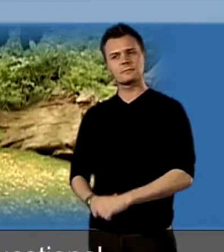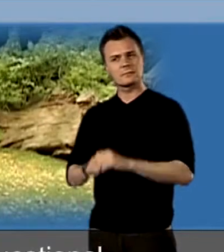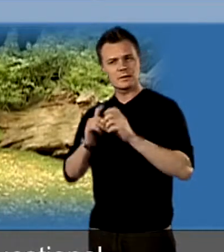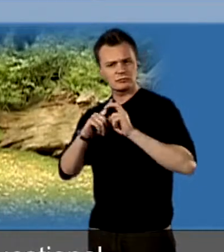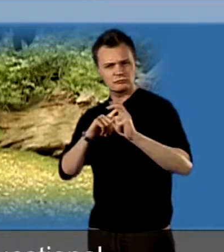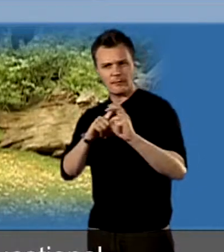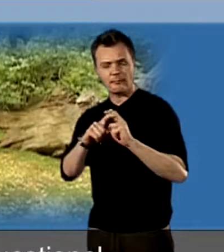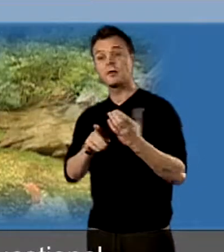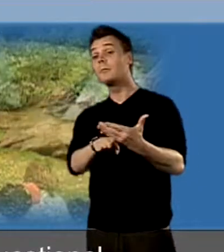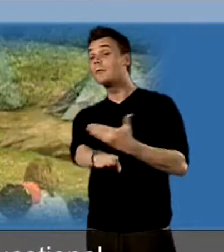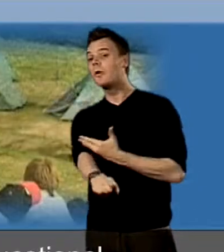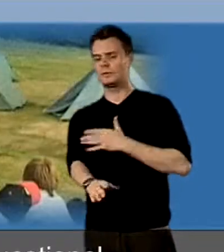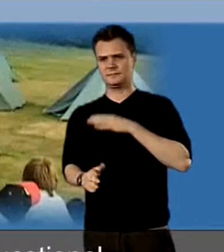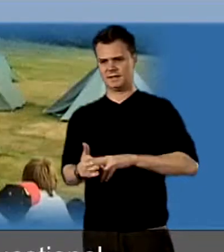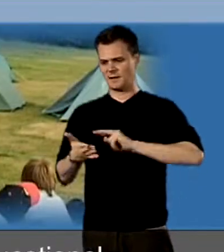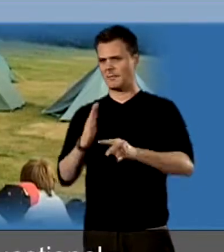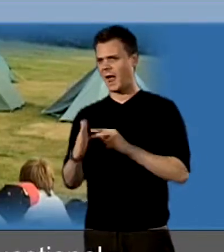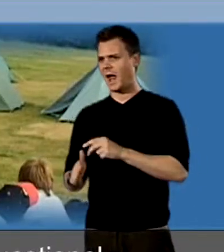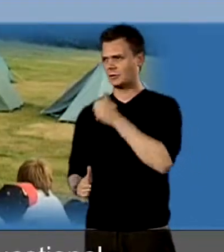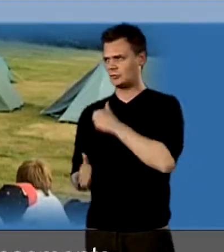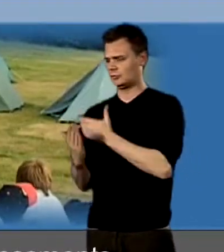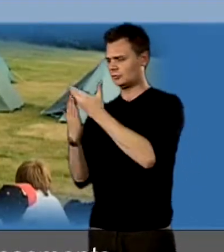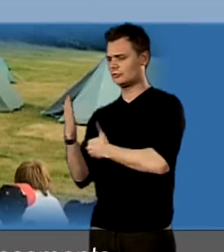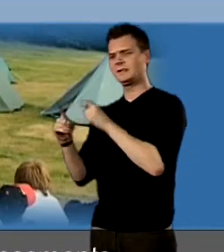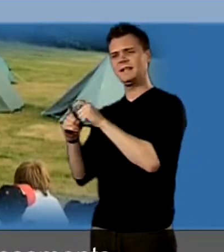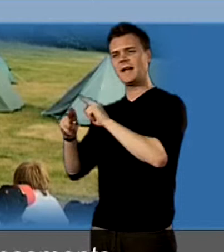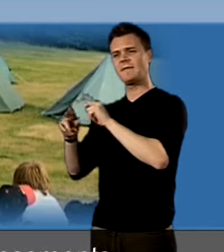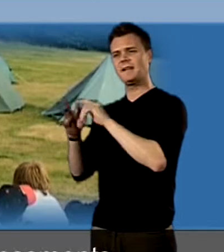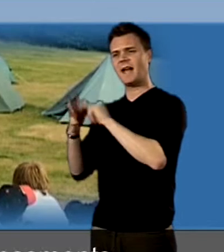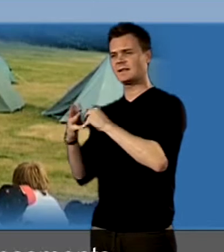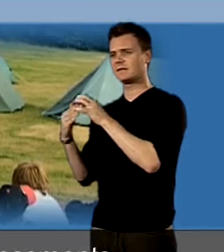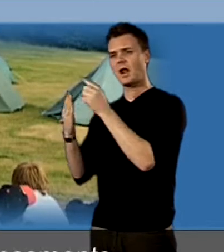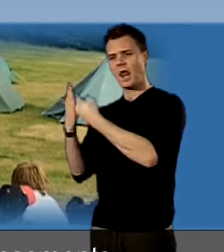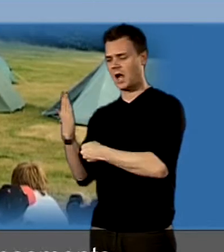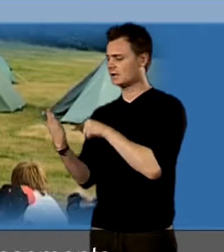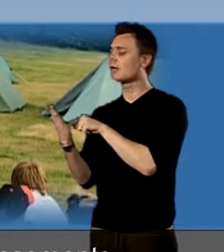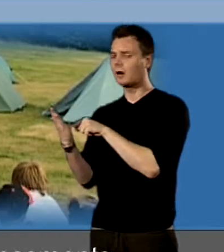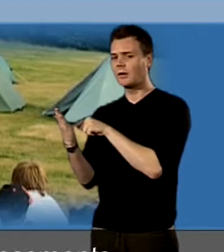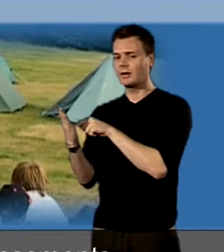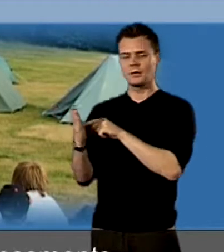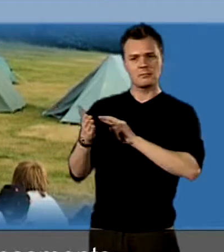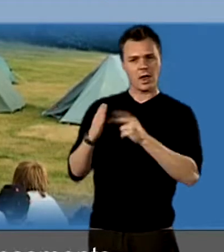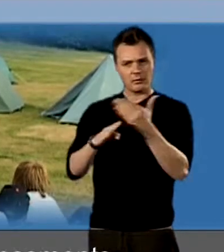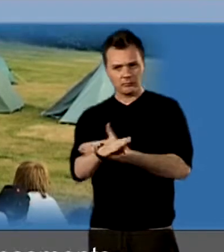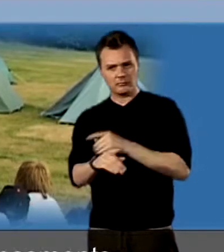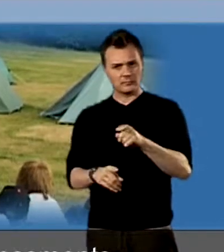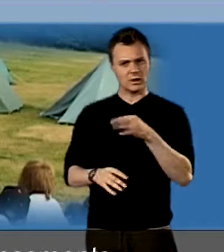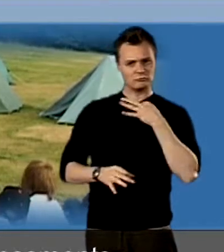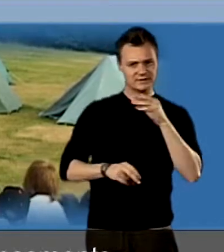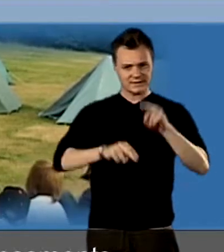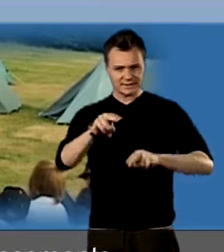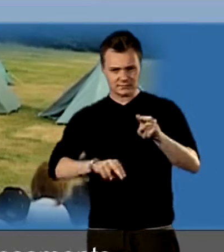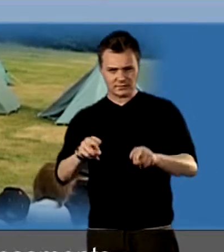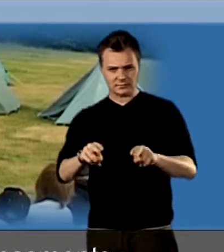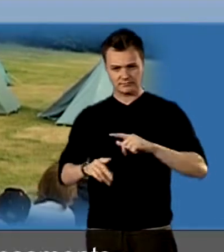When making field trips and educational visits, all schools need to pre-plan using DFES guidelines, make risk assessments and put